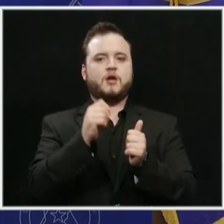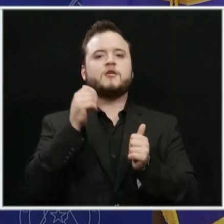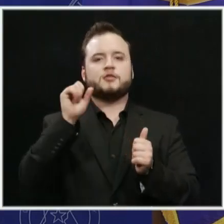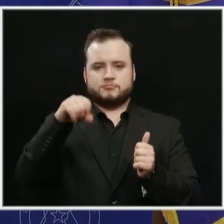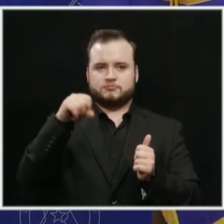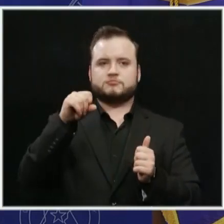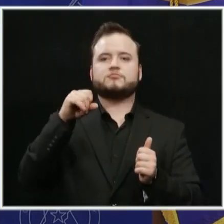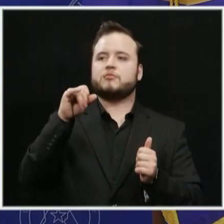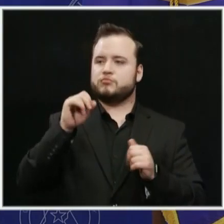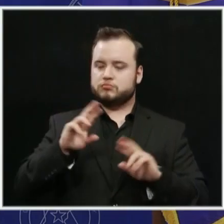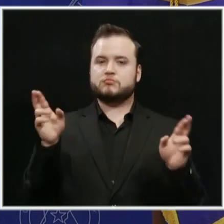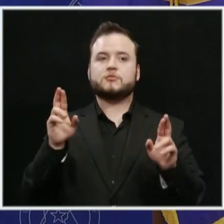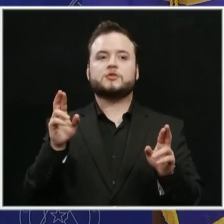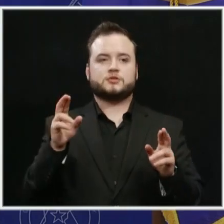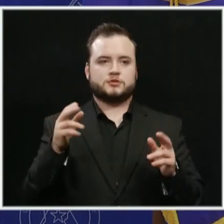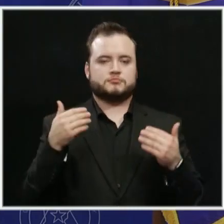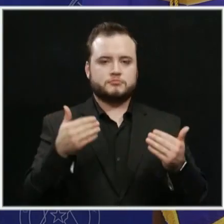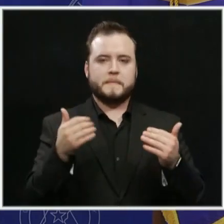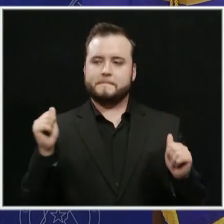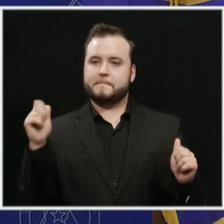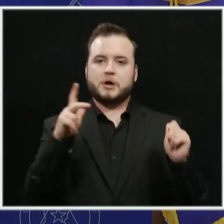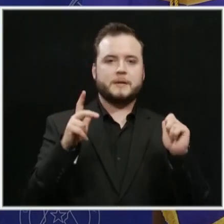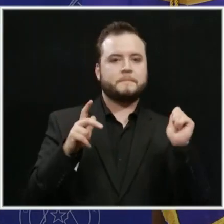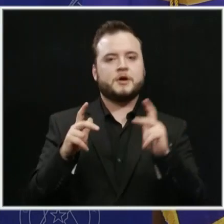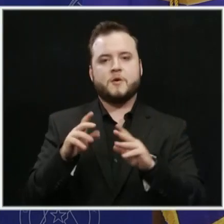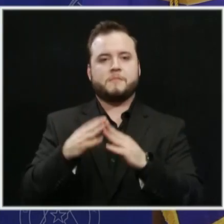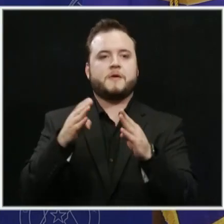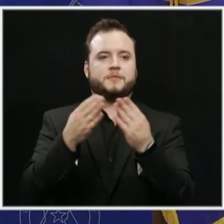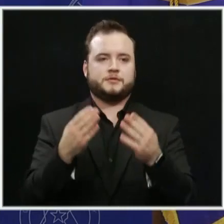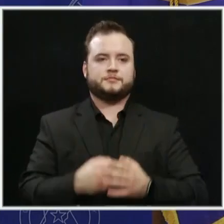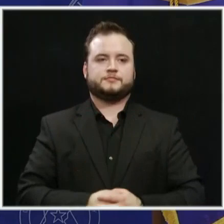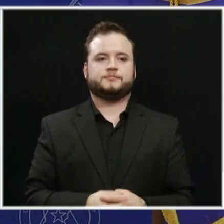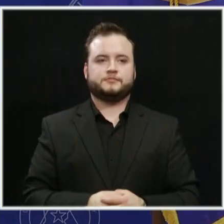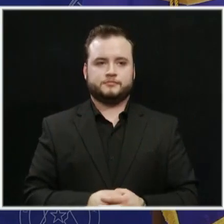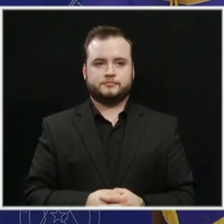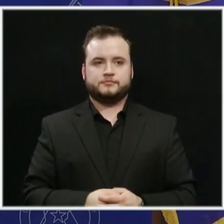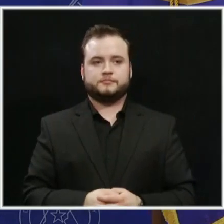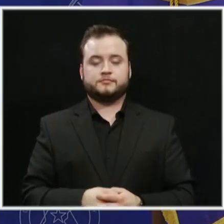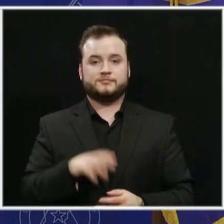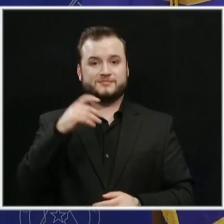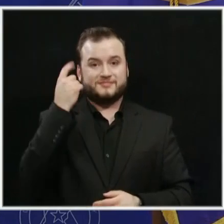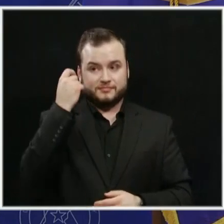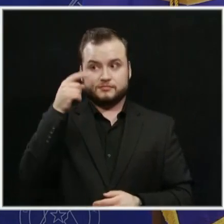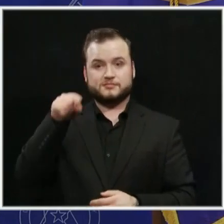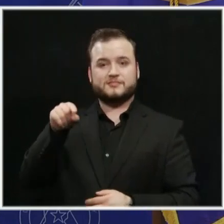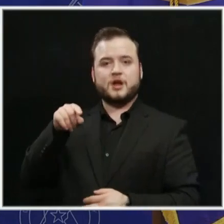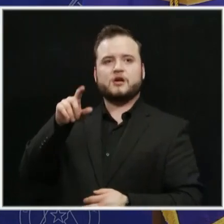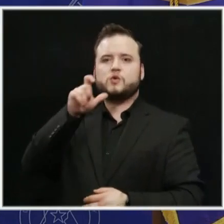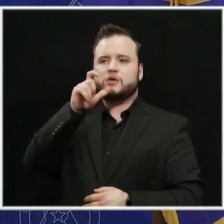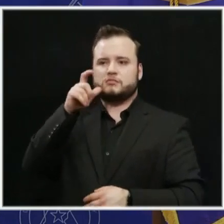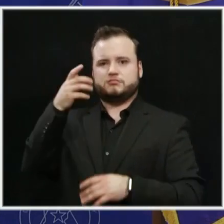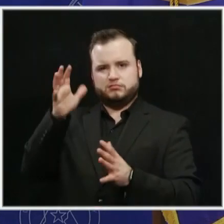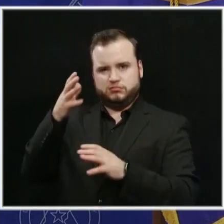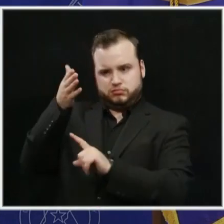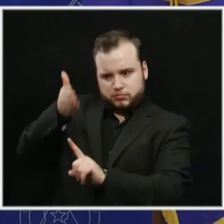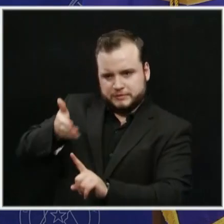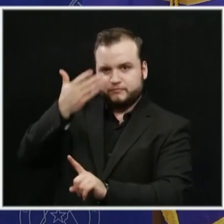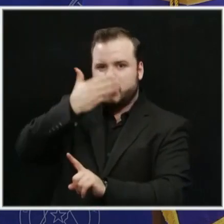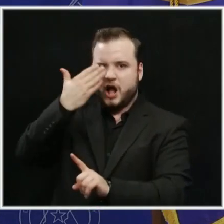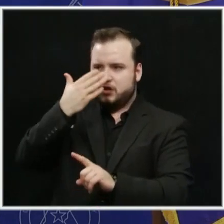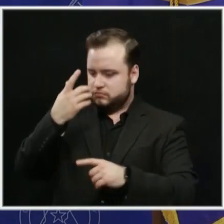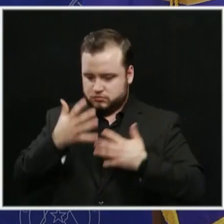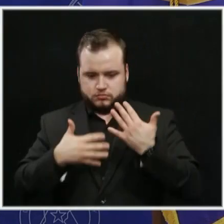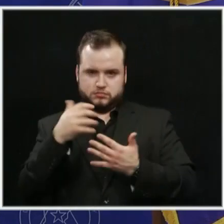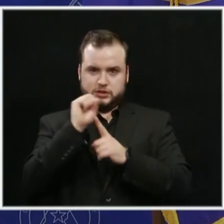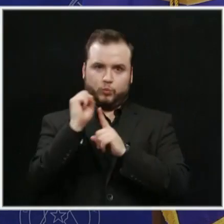say, again, and the folks on the front line would tell you this, if we just said, let's go back to the way we were in